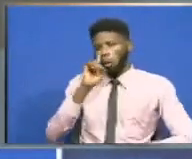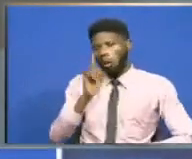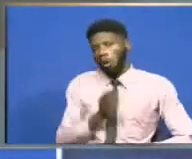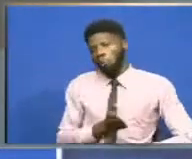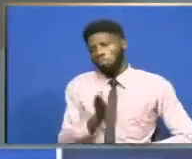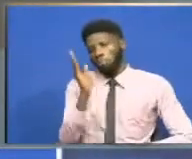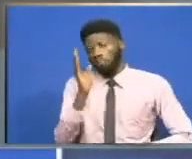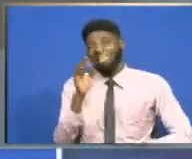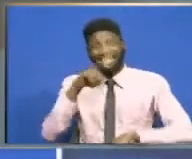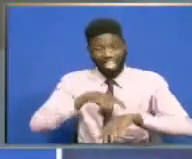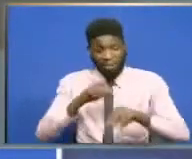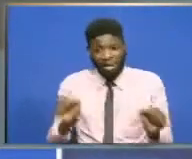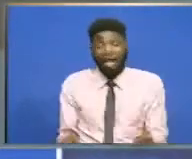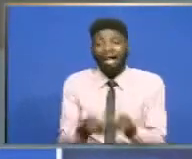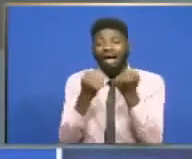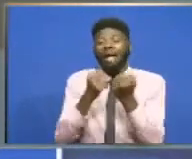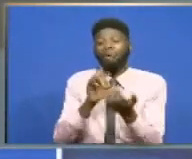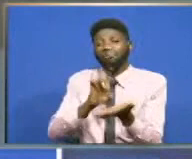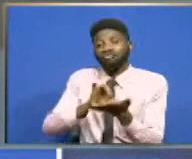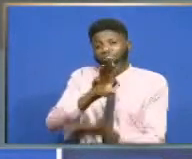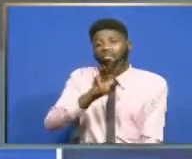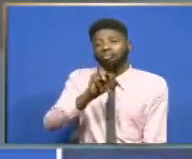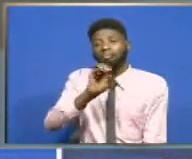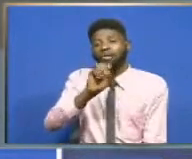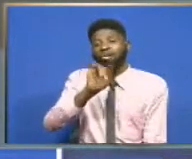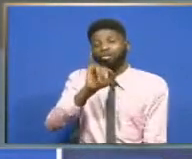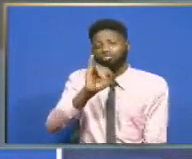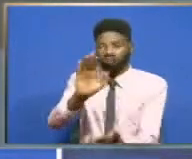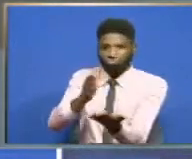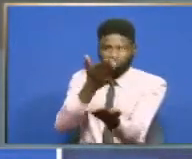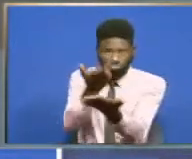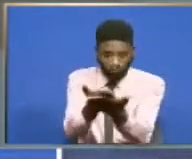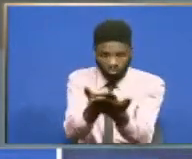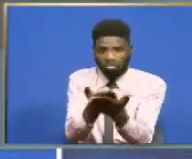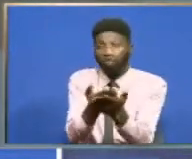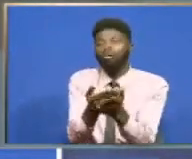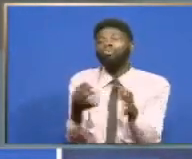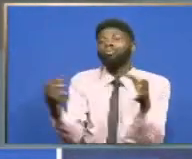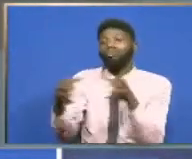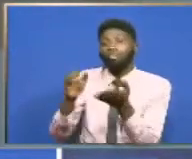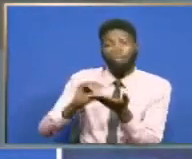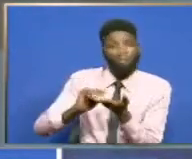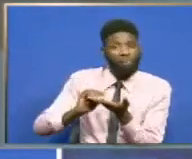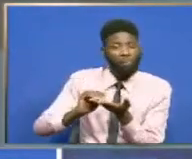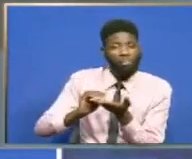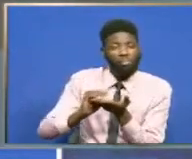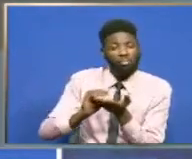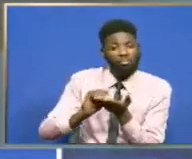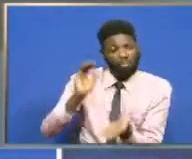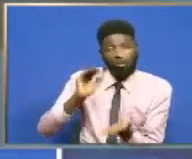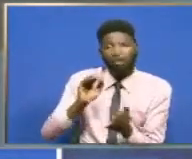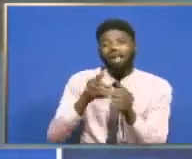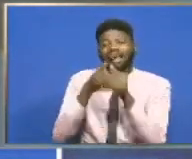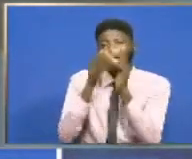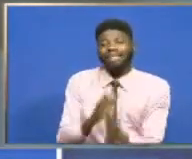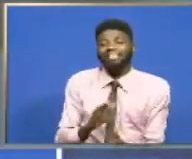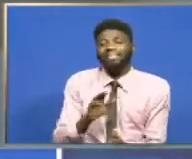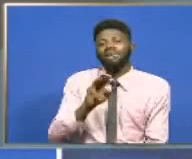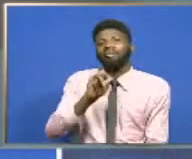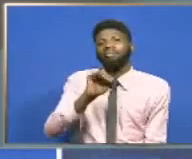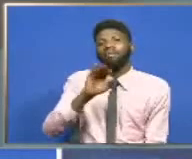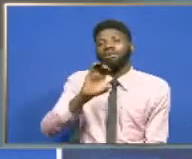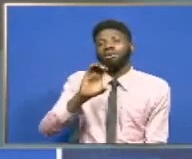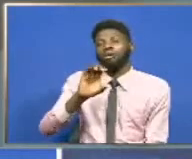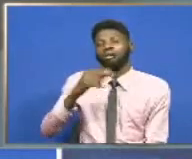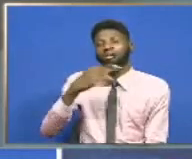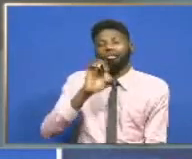an impeachment motion notice was tabled by Minority Leader Michael Ogada at the County Assembly. In a tweet, Sonko says he